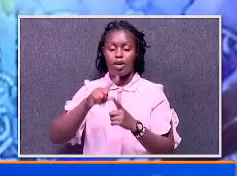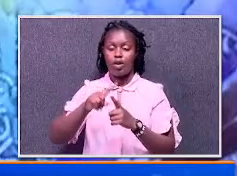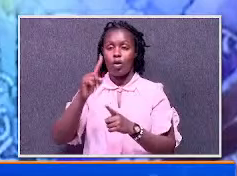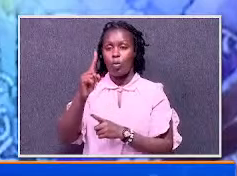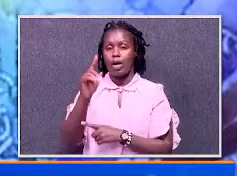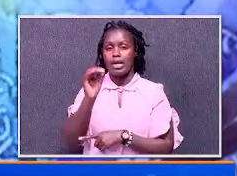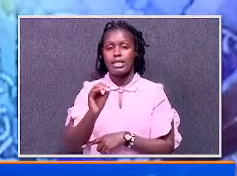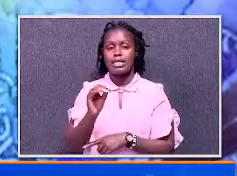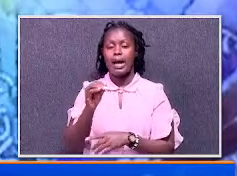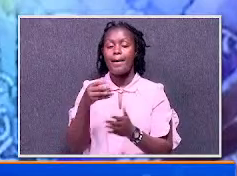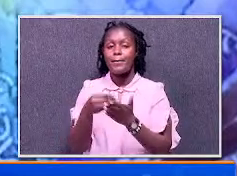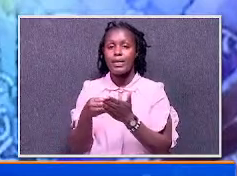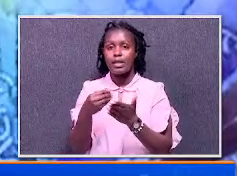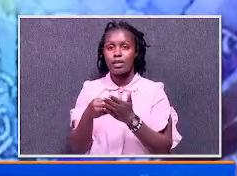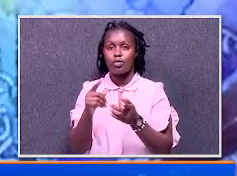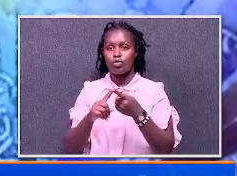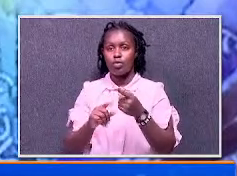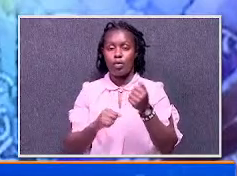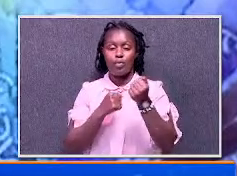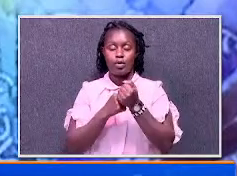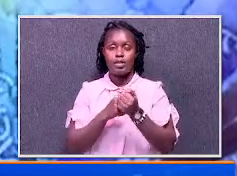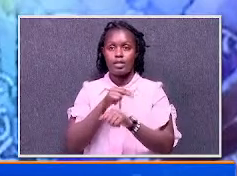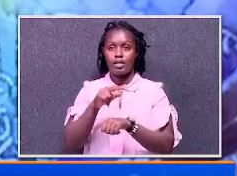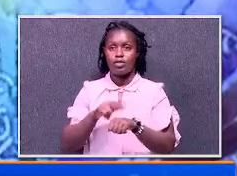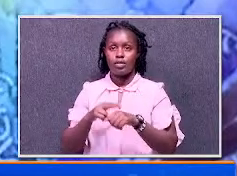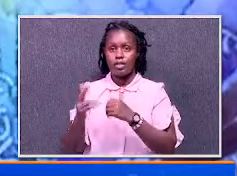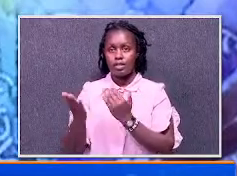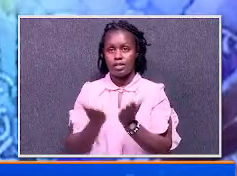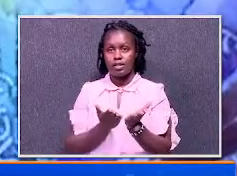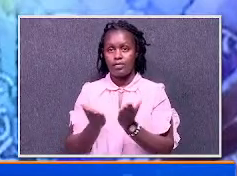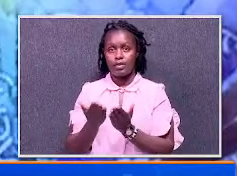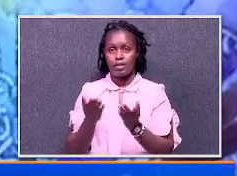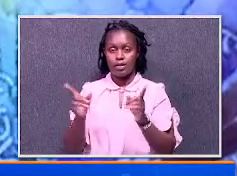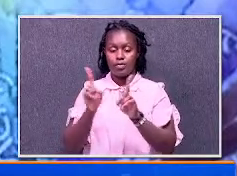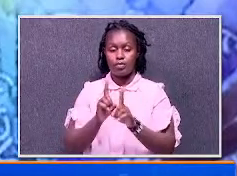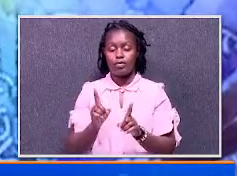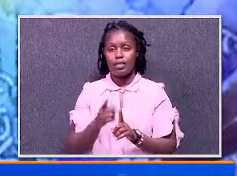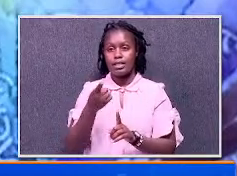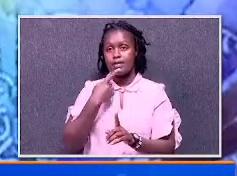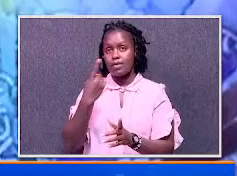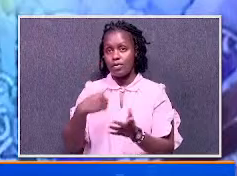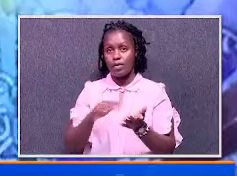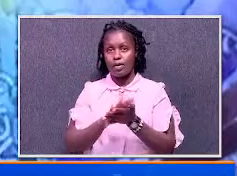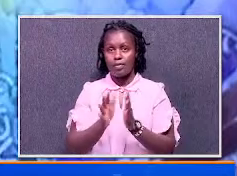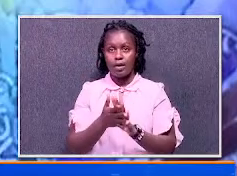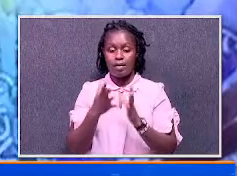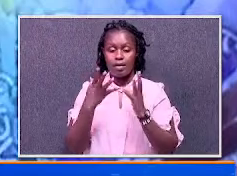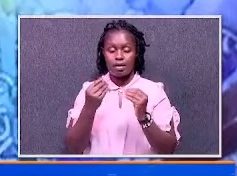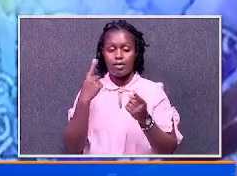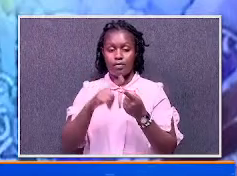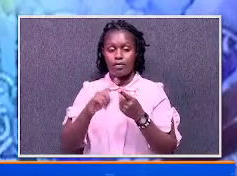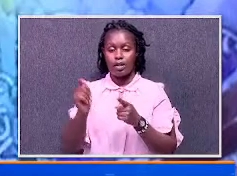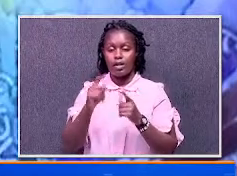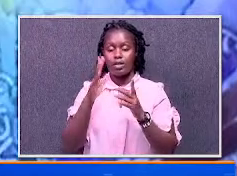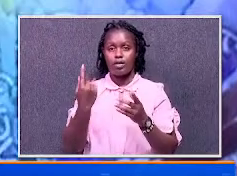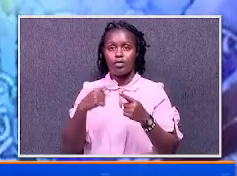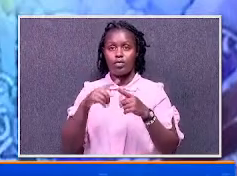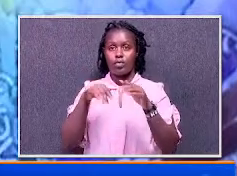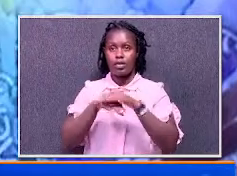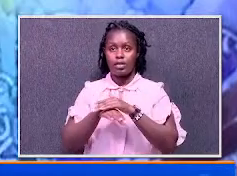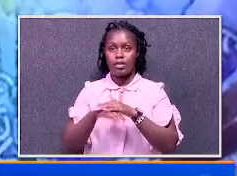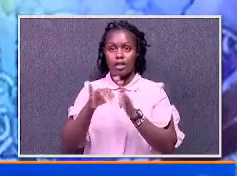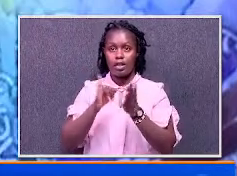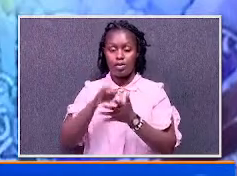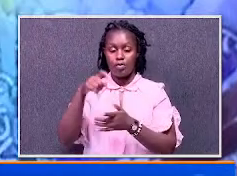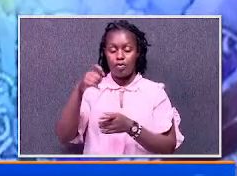the 1 shilling saved to boost national savings and borrowers. Chelugui added that it will be easy for Kenyans to access it since it will not require